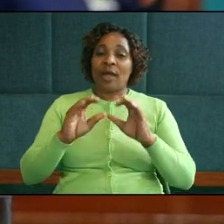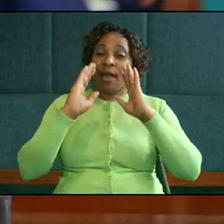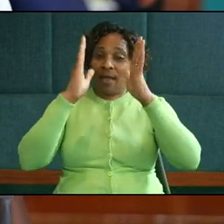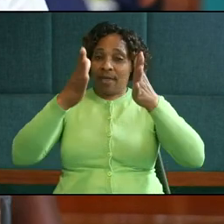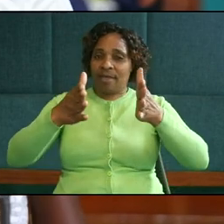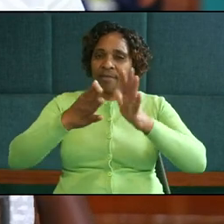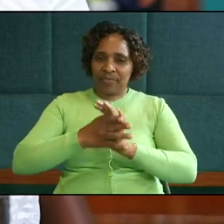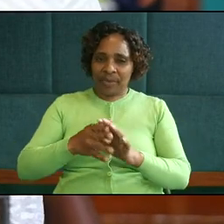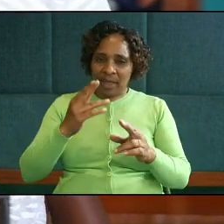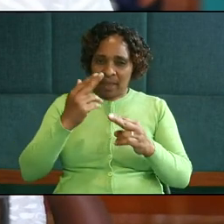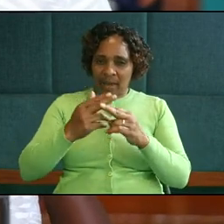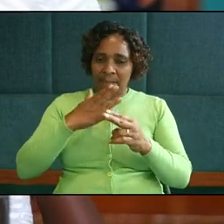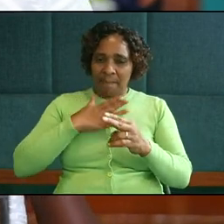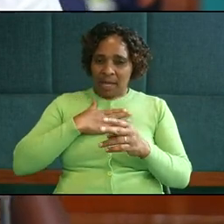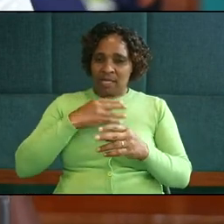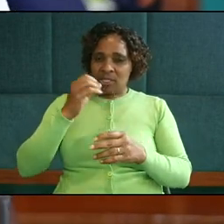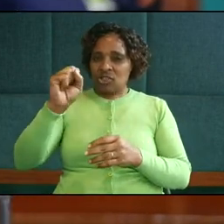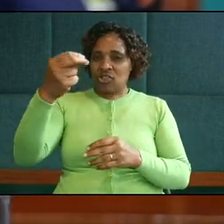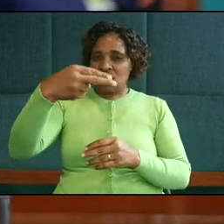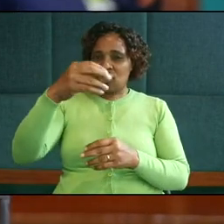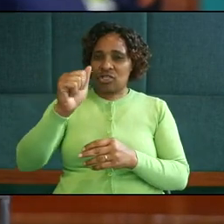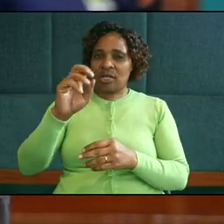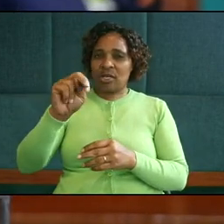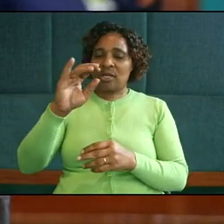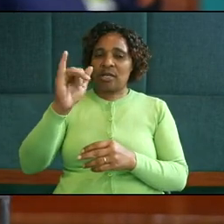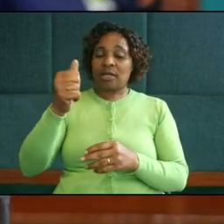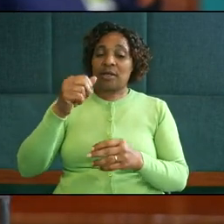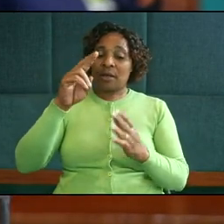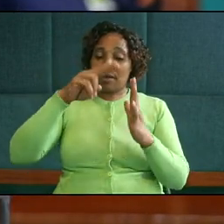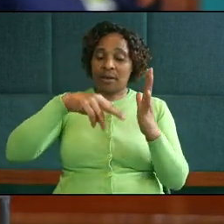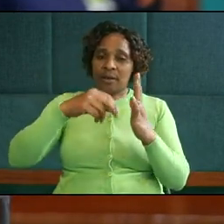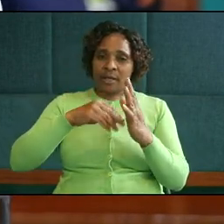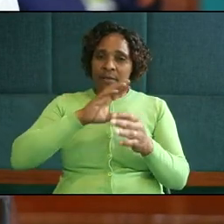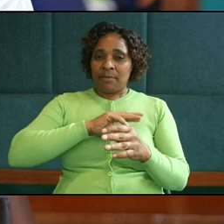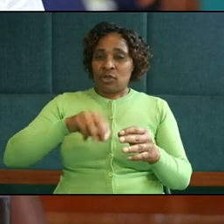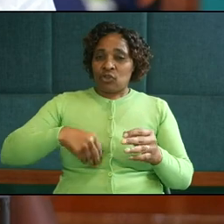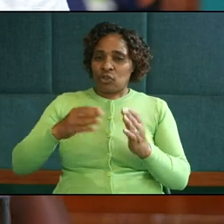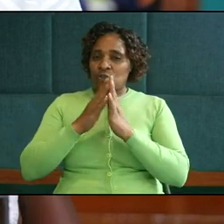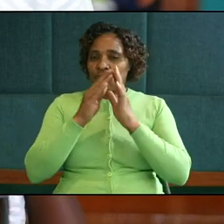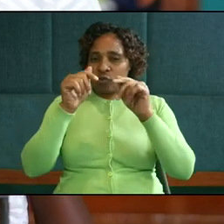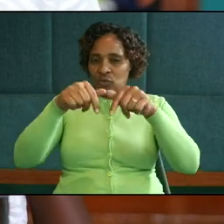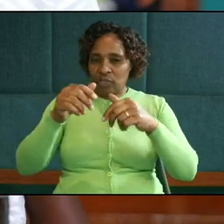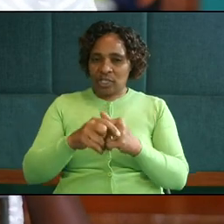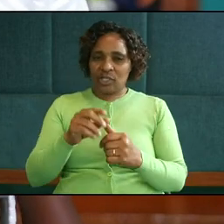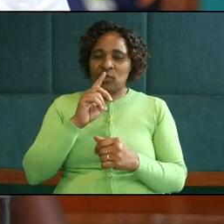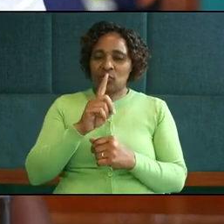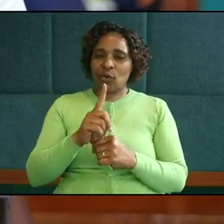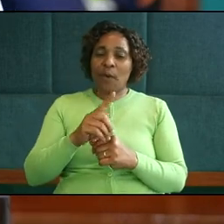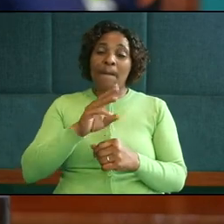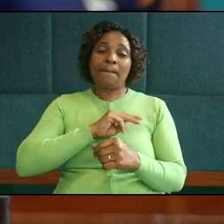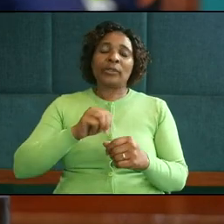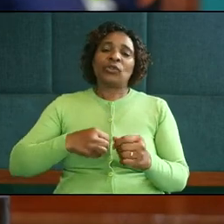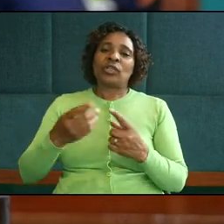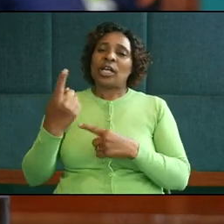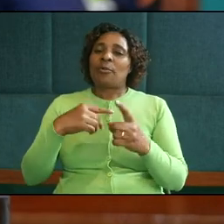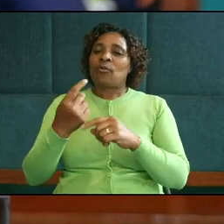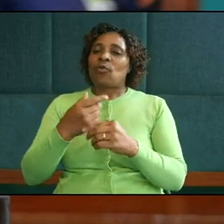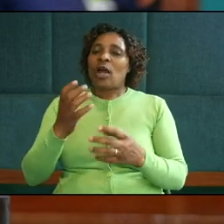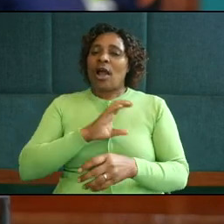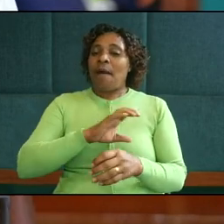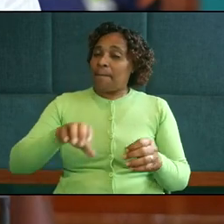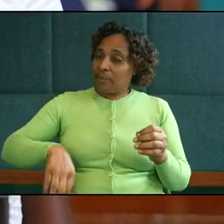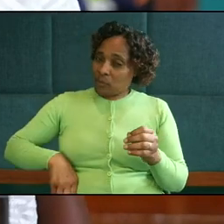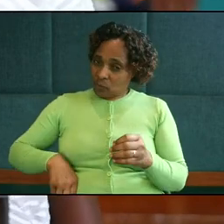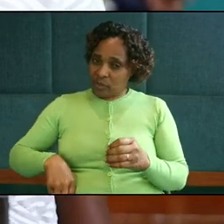Hi, my name is Shani, and I'm going to be reading the mission story today. So, the mission story comes from Cameroon, and